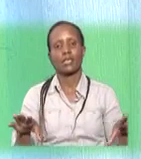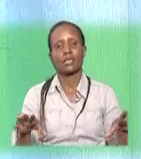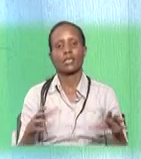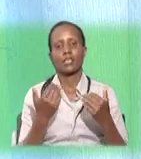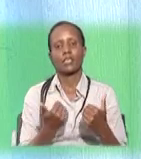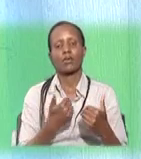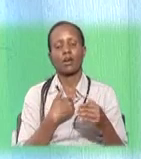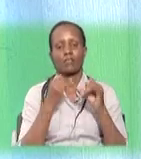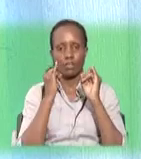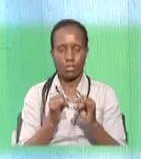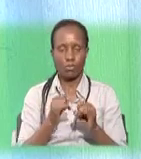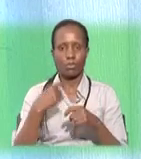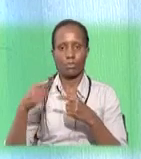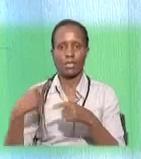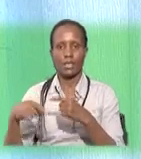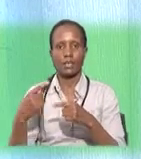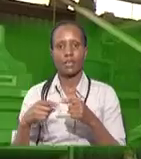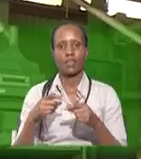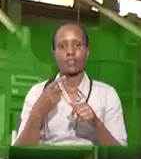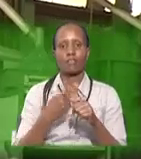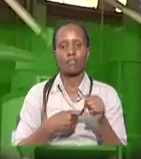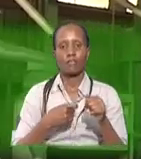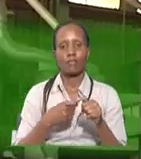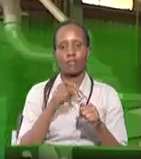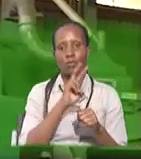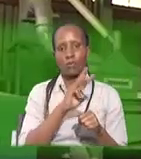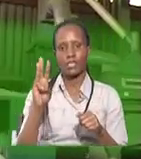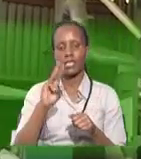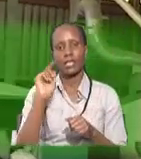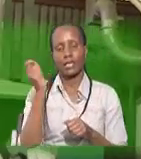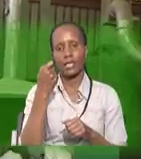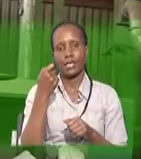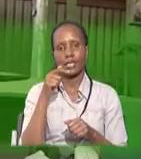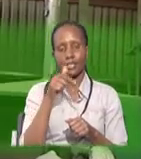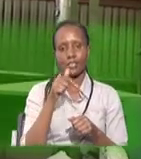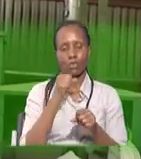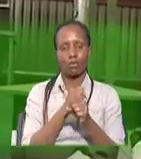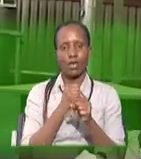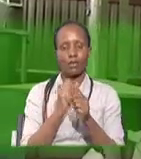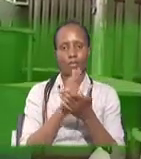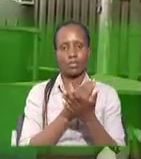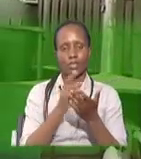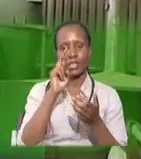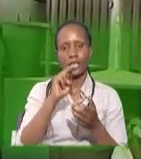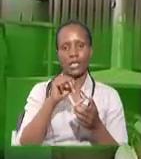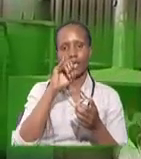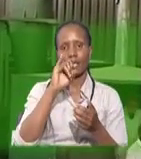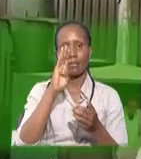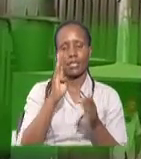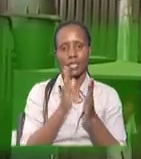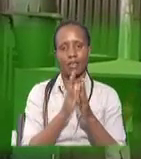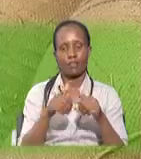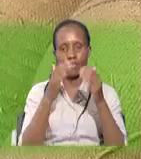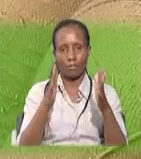Kenya Rice Mill, which is a joint venture, if I may say so, between the National Irrigation Board and